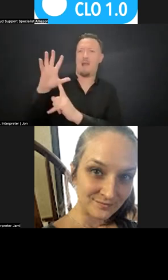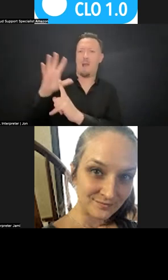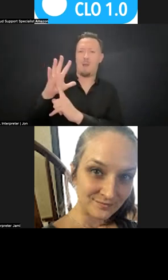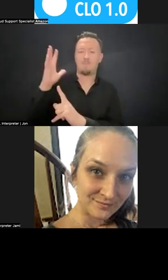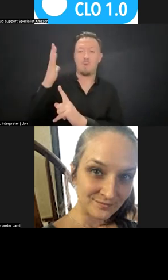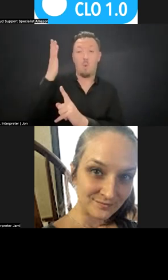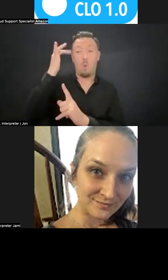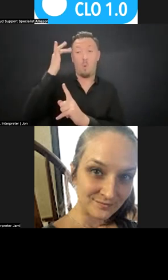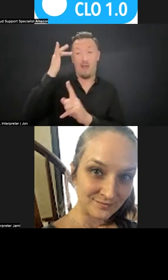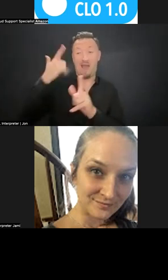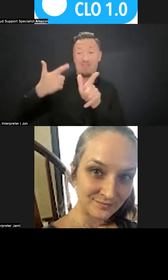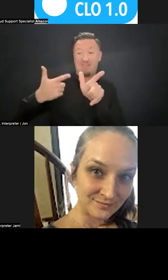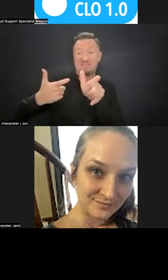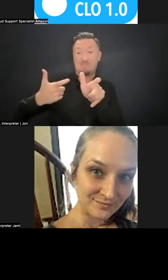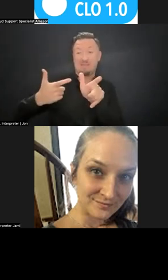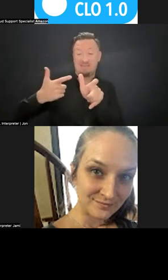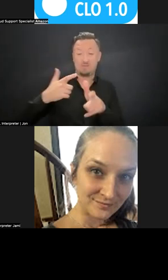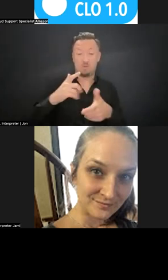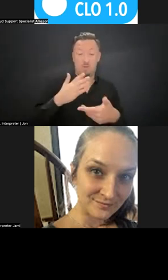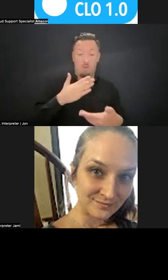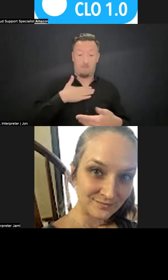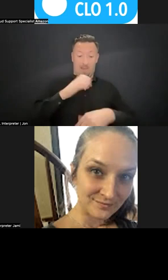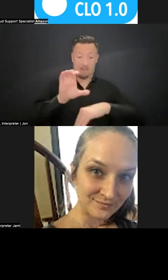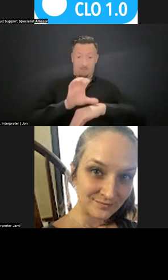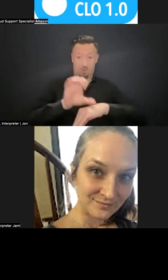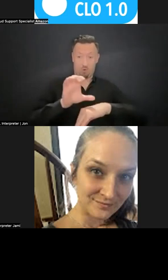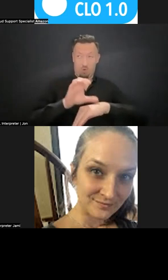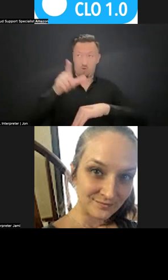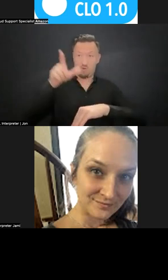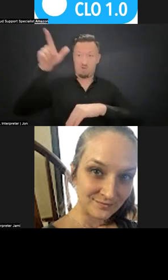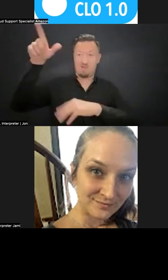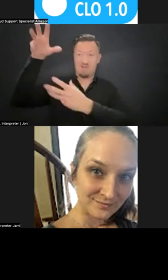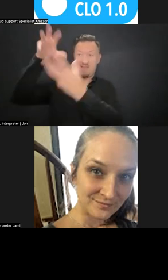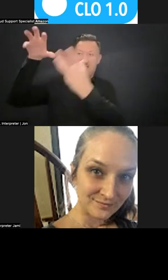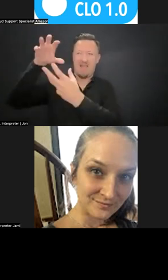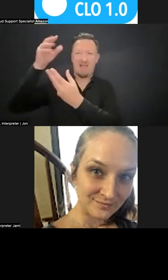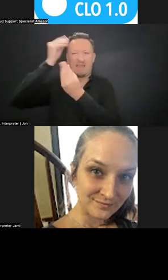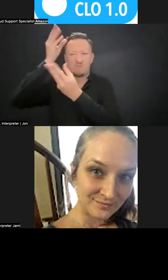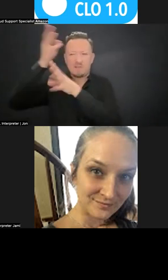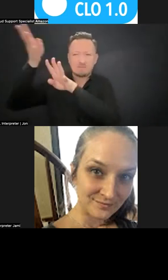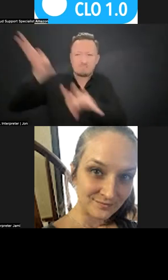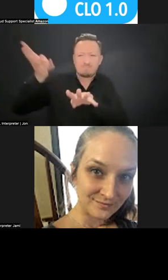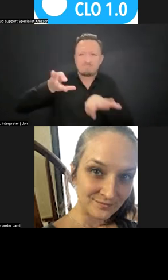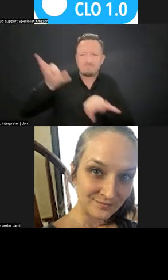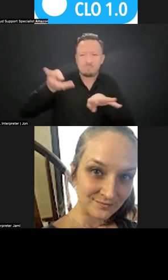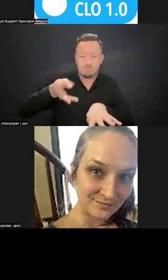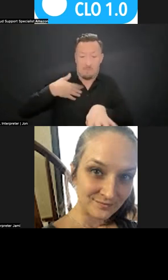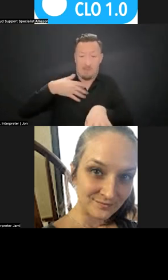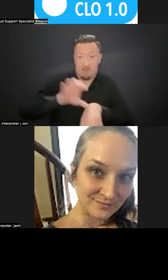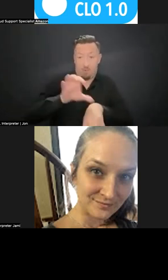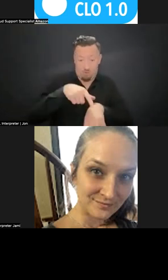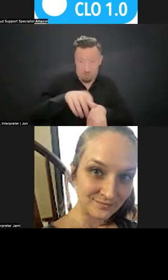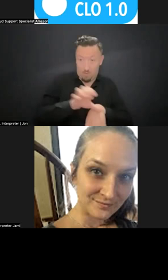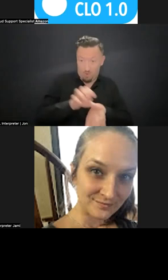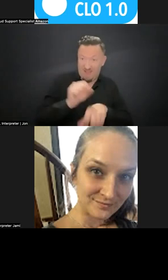of the data that's coming to you, can your computer handle it? Right? Can you handle all the speed that